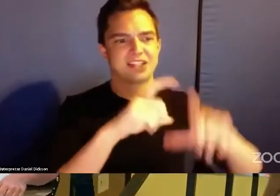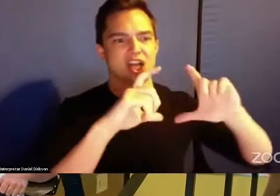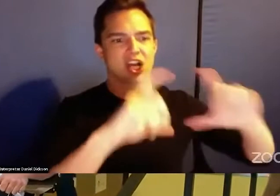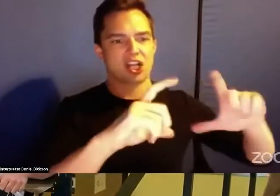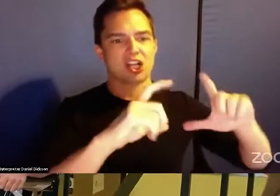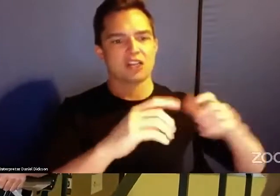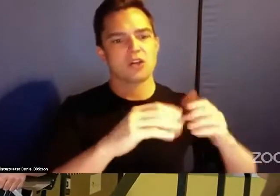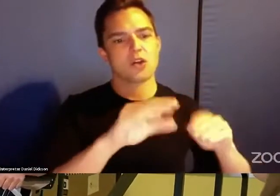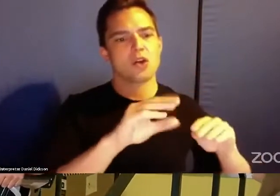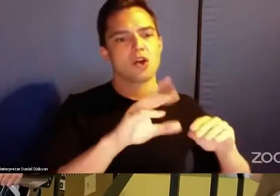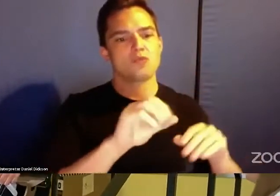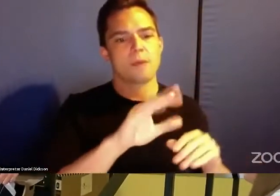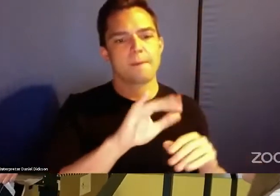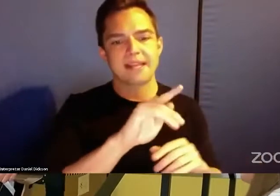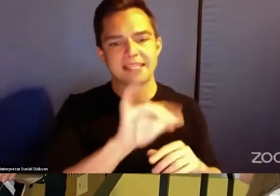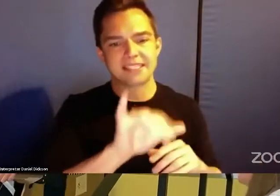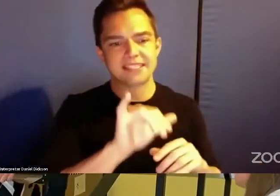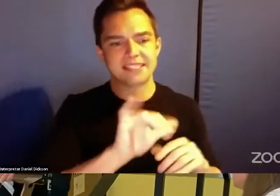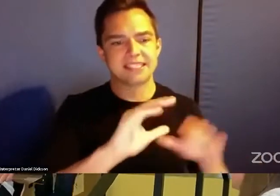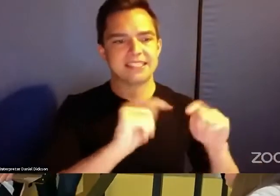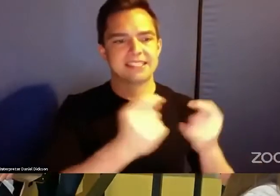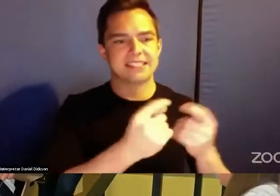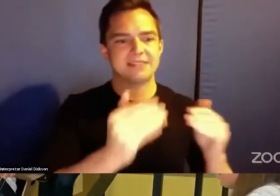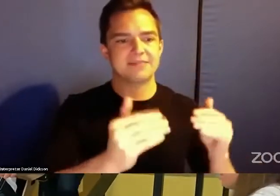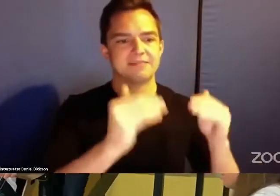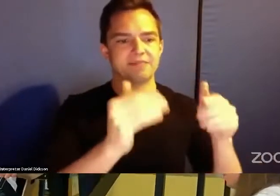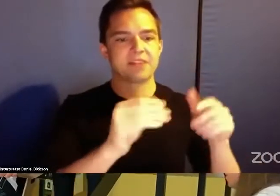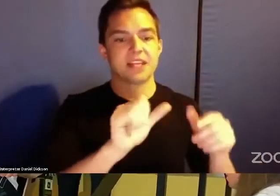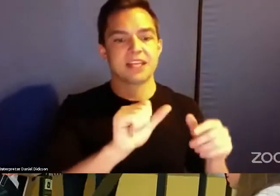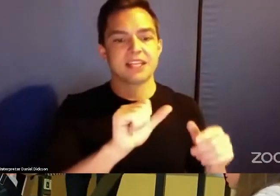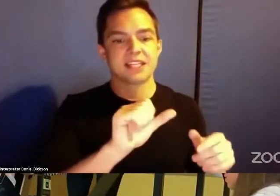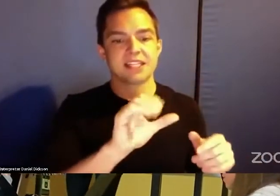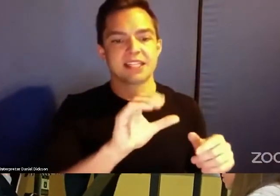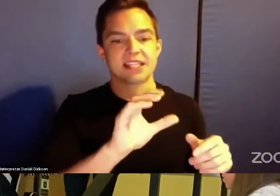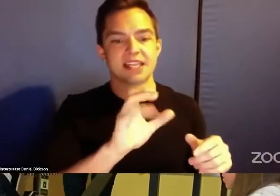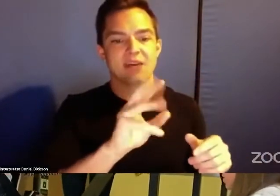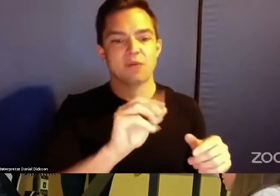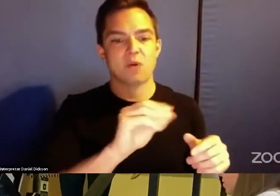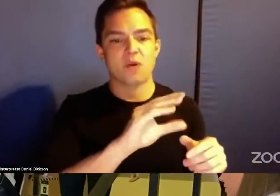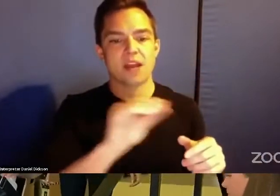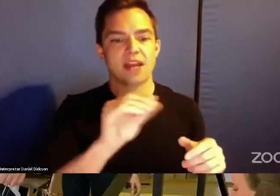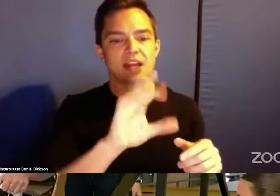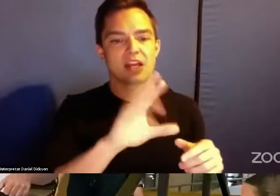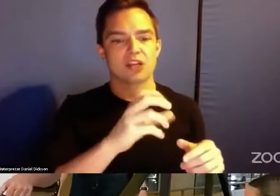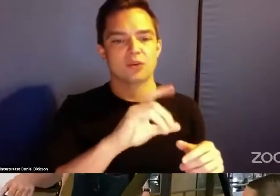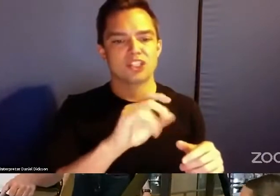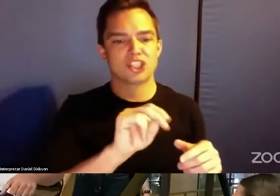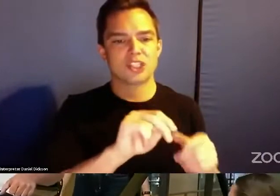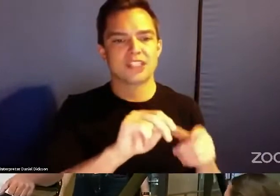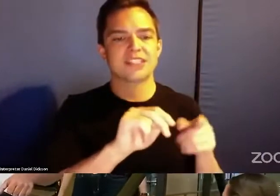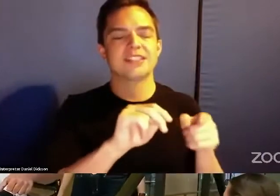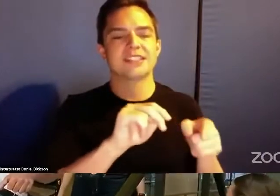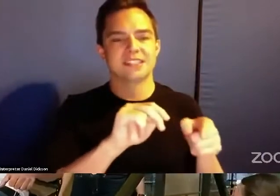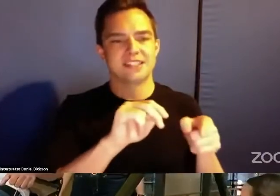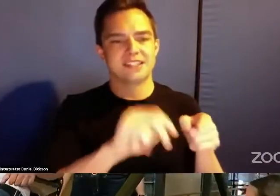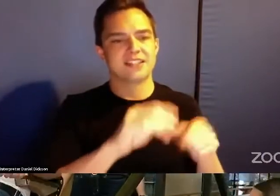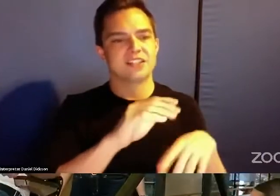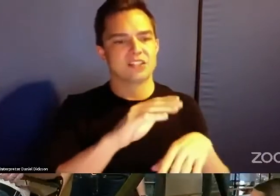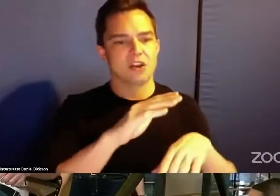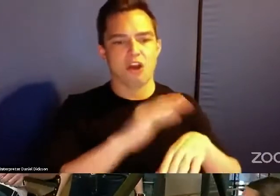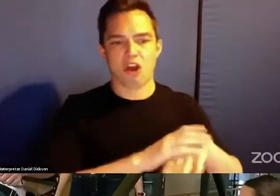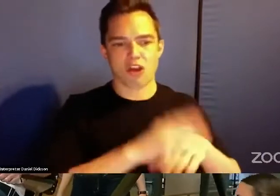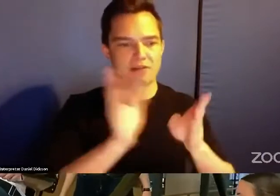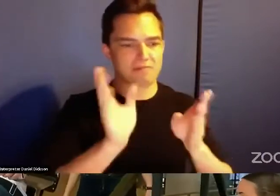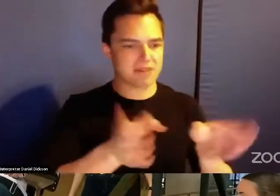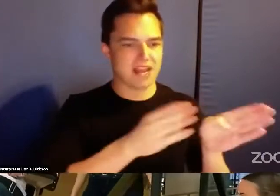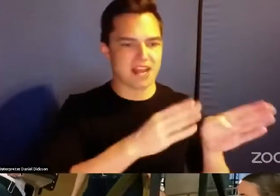but so far for Skevo and Christian Rusterholz, this is right on plan, going as predicted,